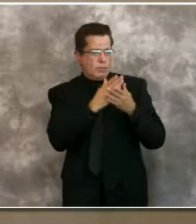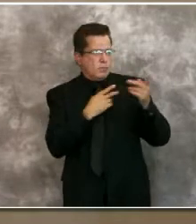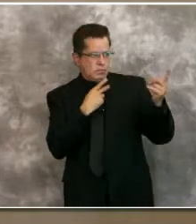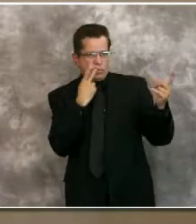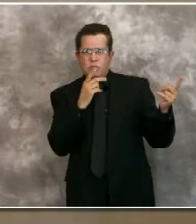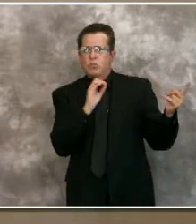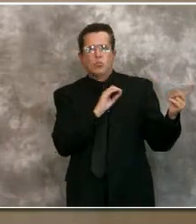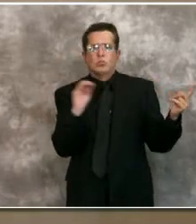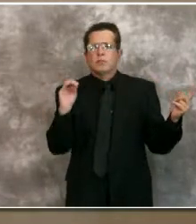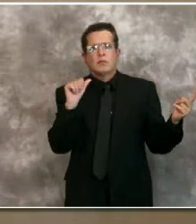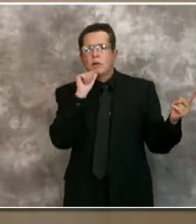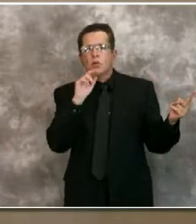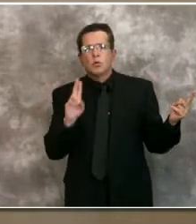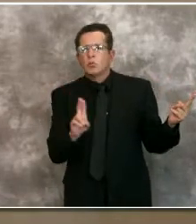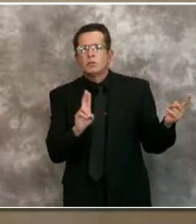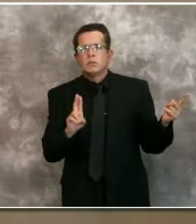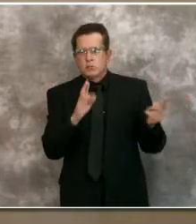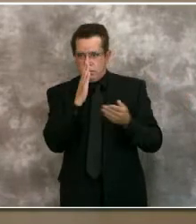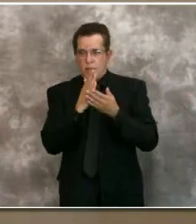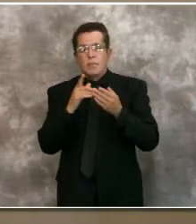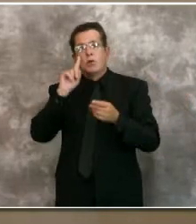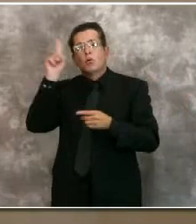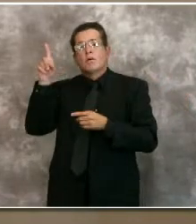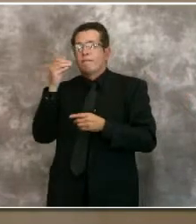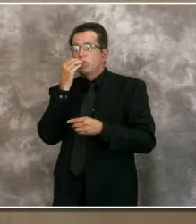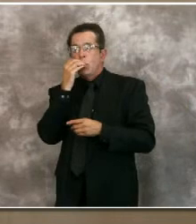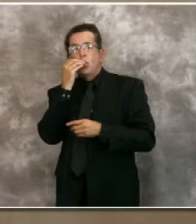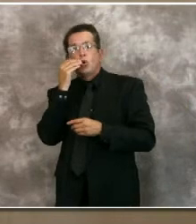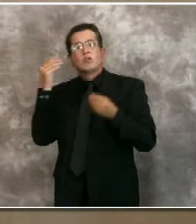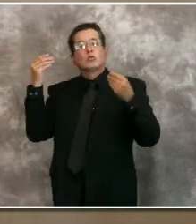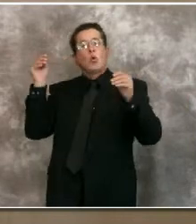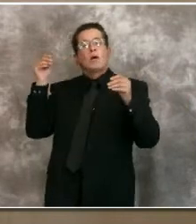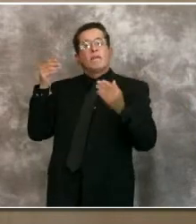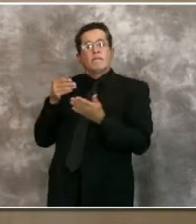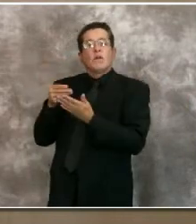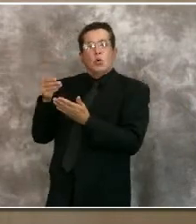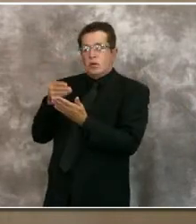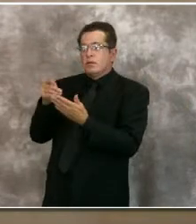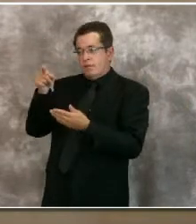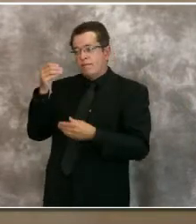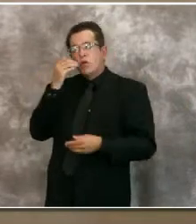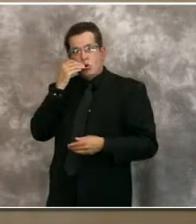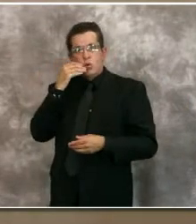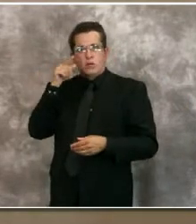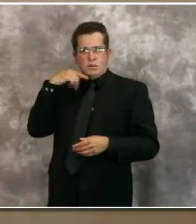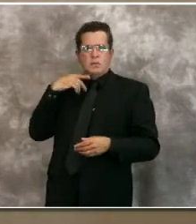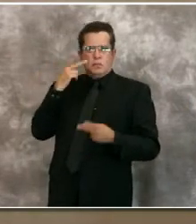there are individuals when they go to grocery stores or convenience stores and some other businesses,